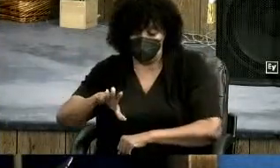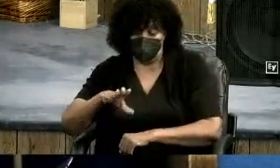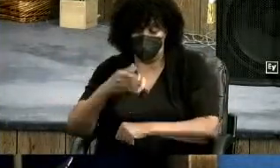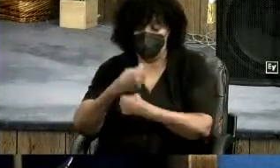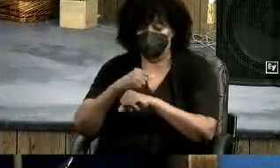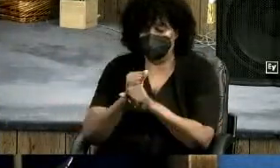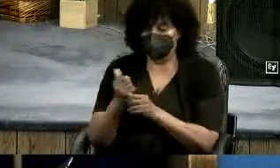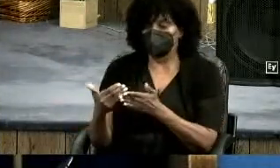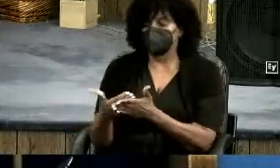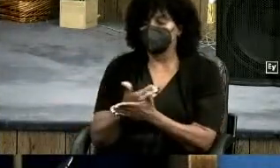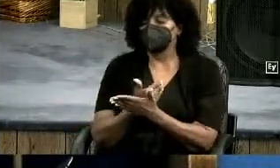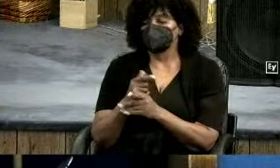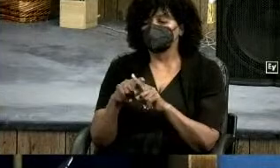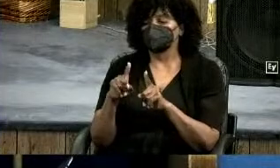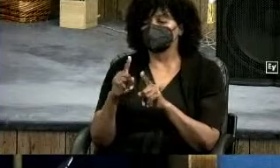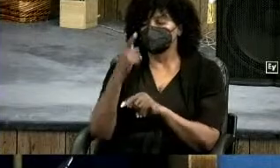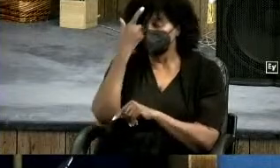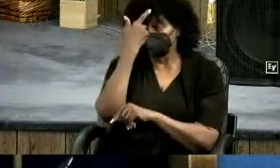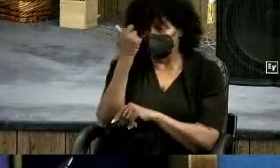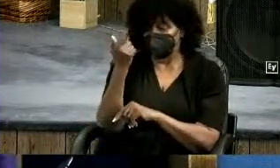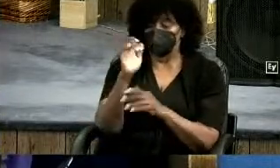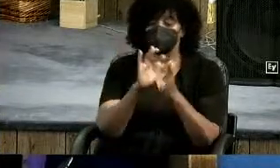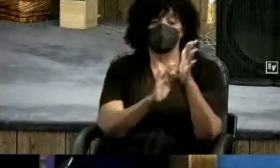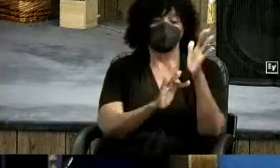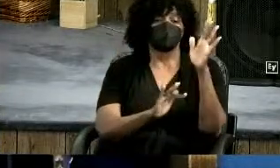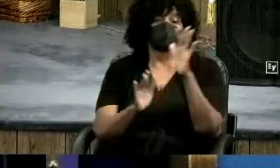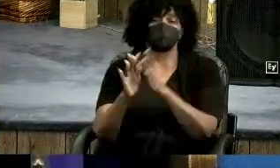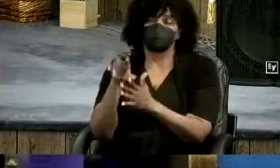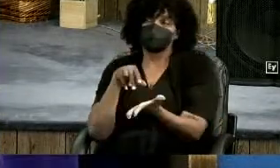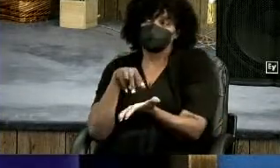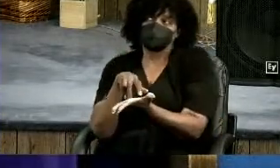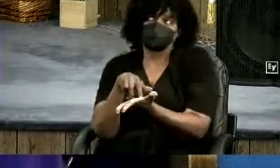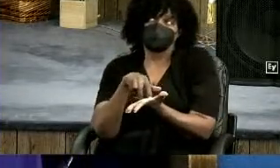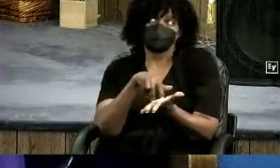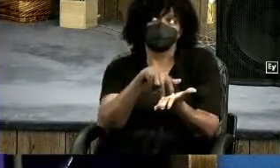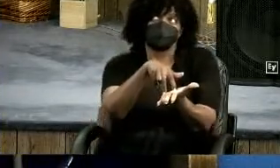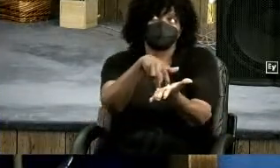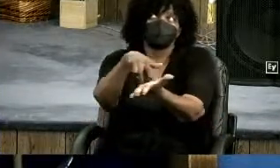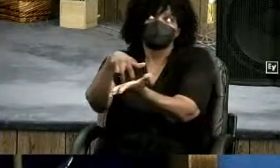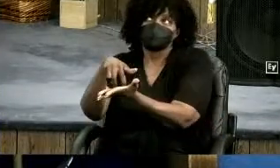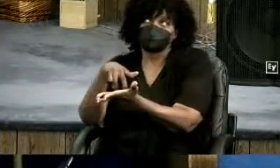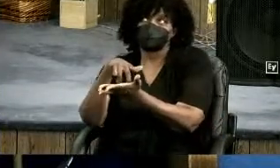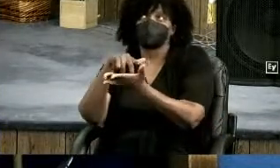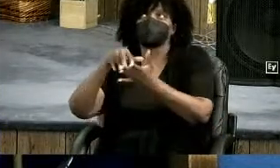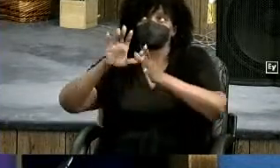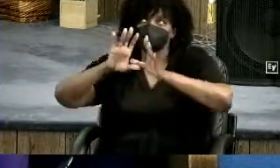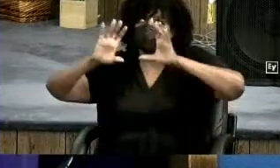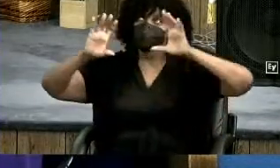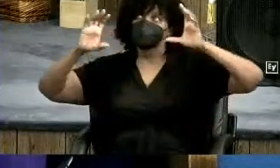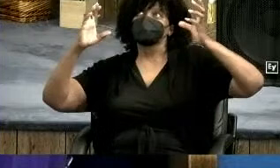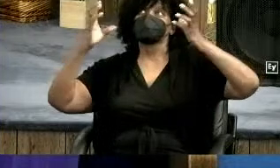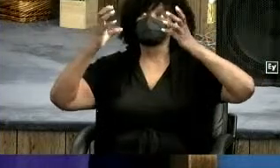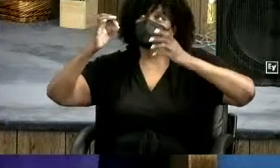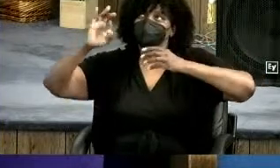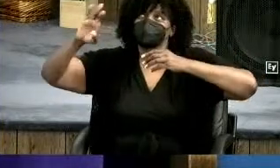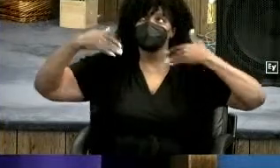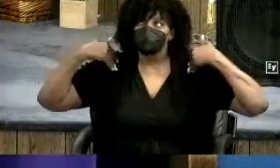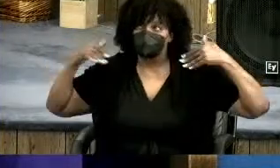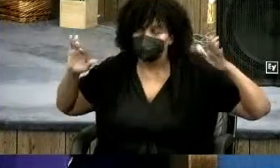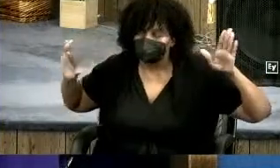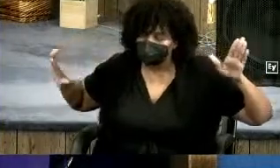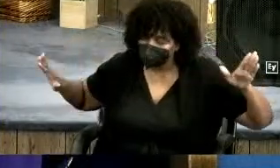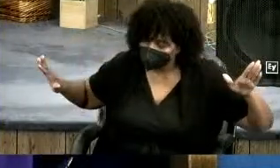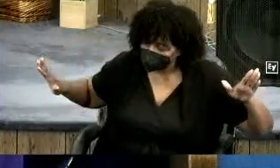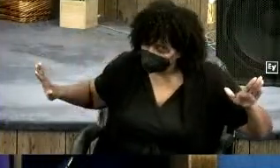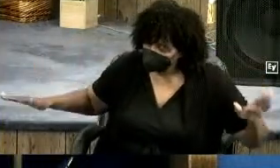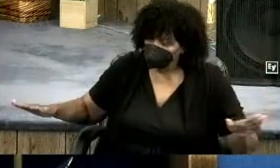this world new, because Jesus himself is going to step out with a heavenly host of angels and he's going to